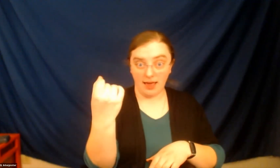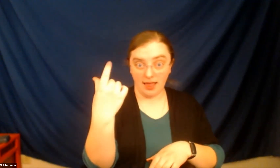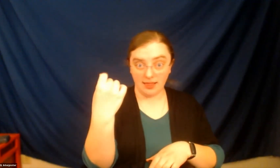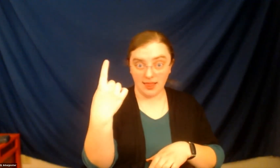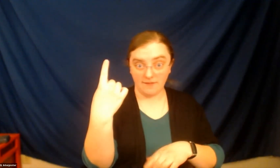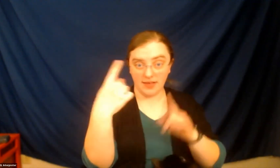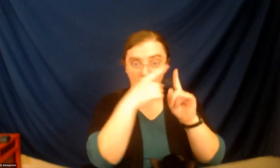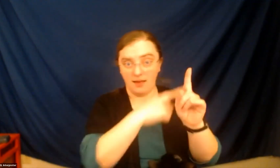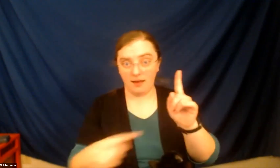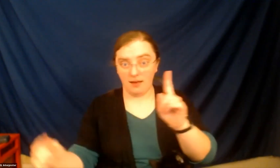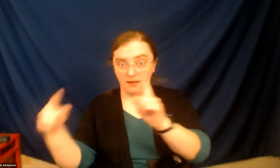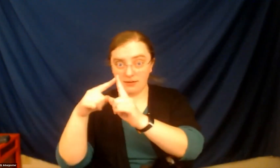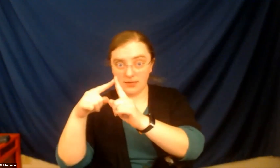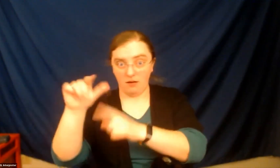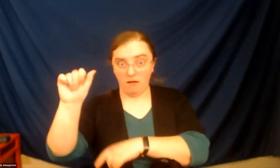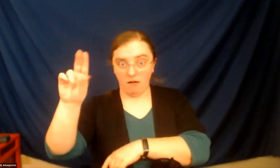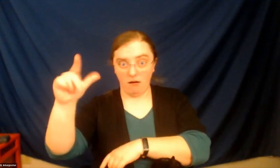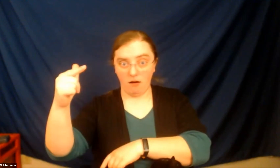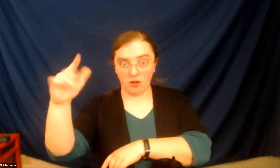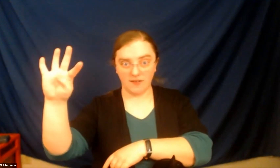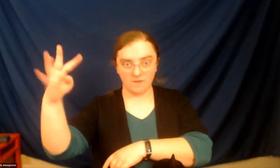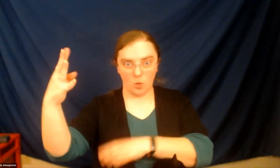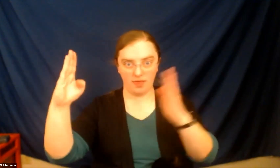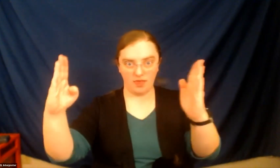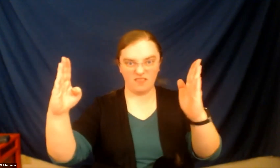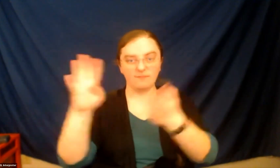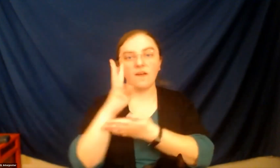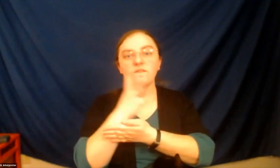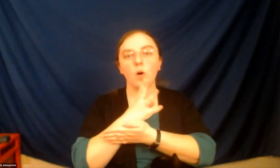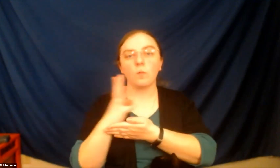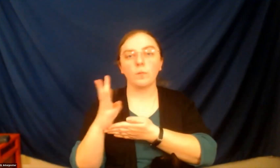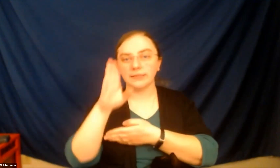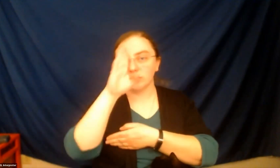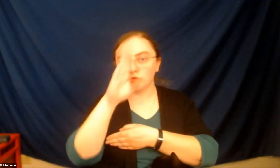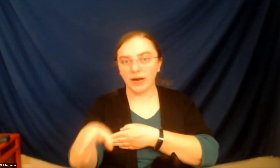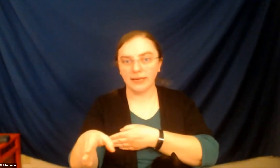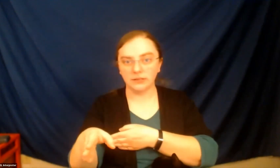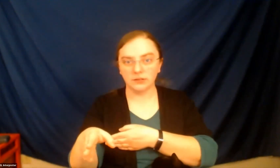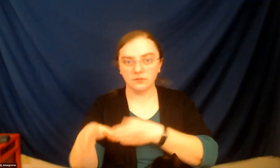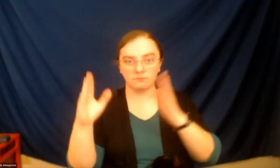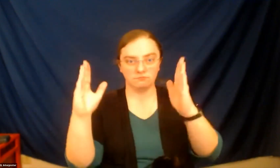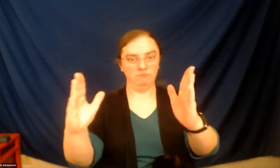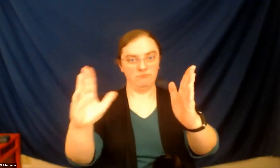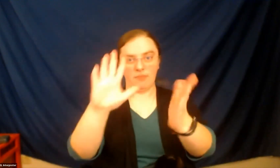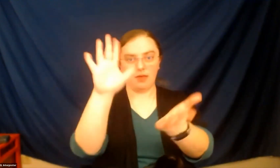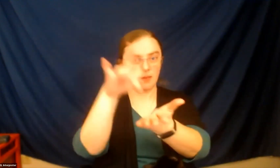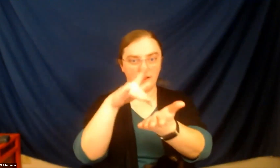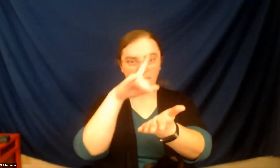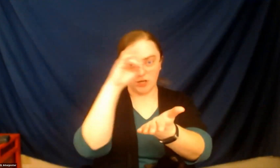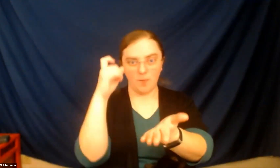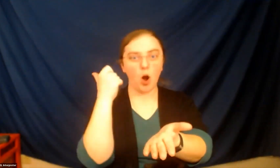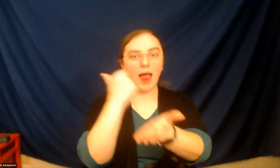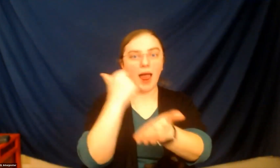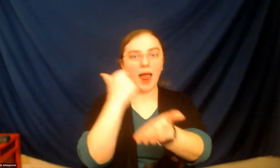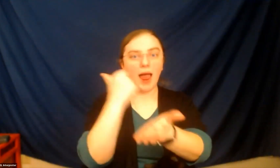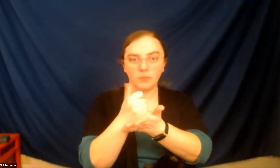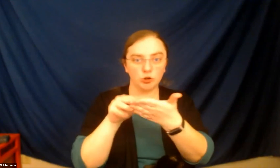until August 4th. So that's 4 weeks right there in the middle of the summer.